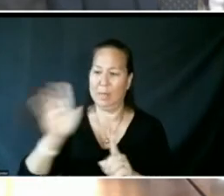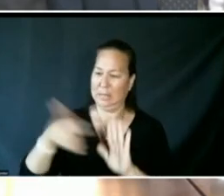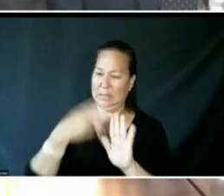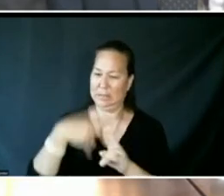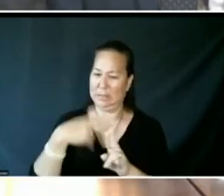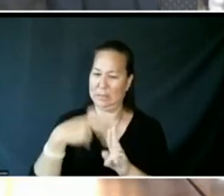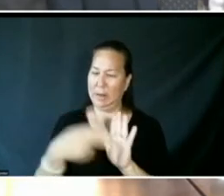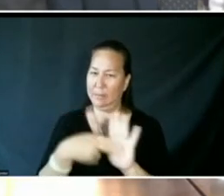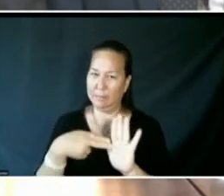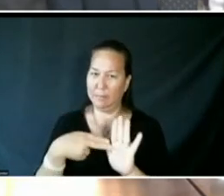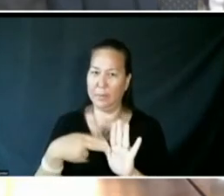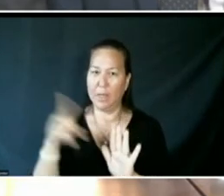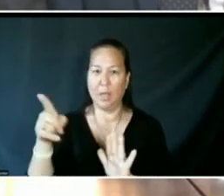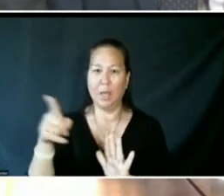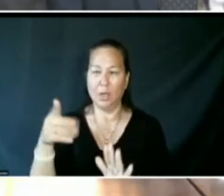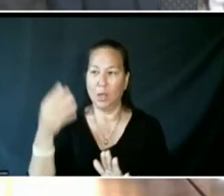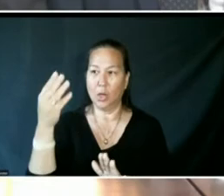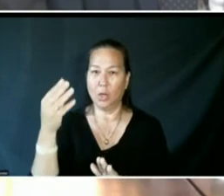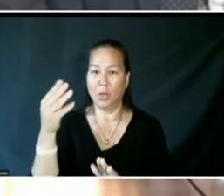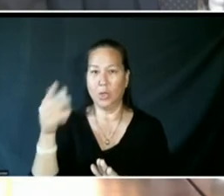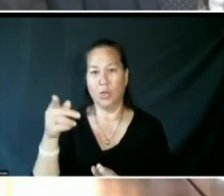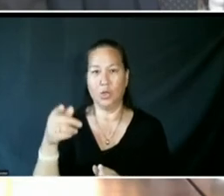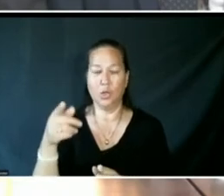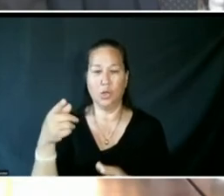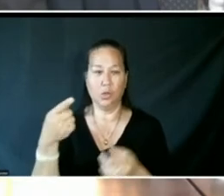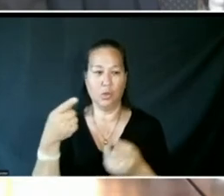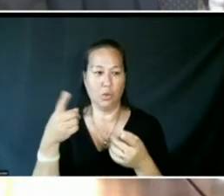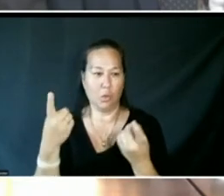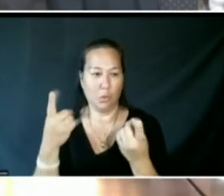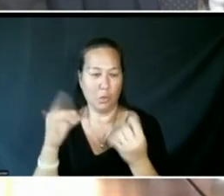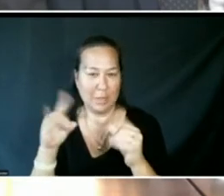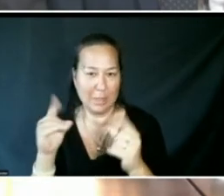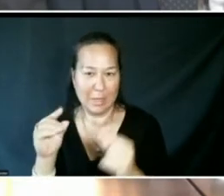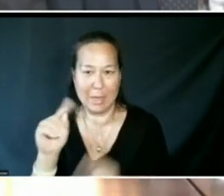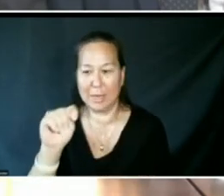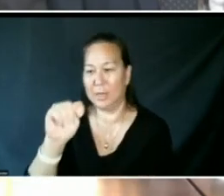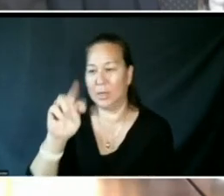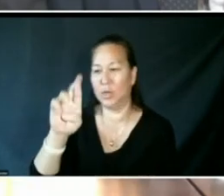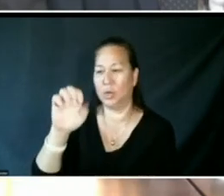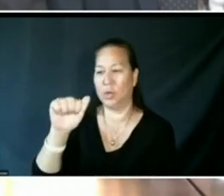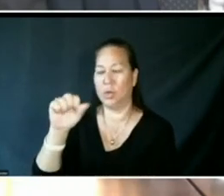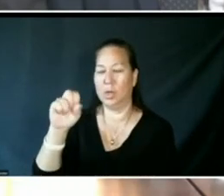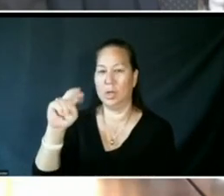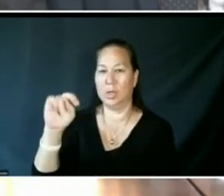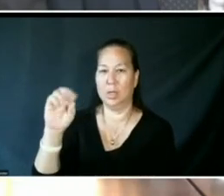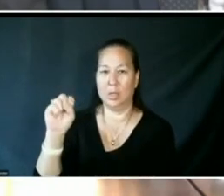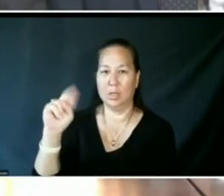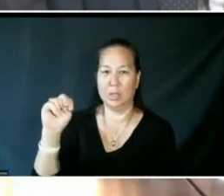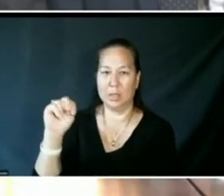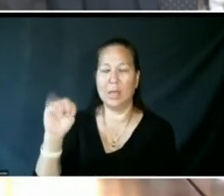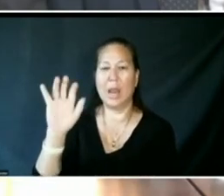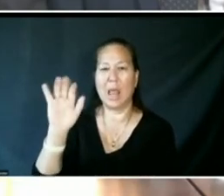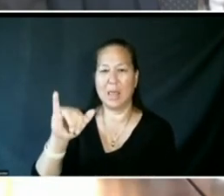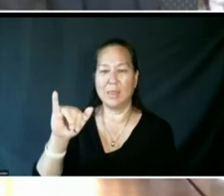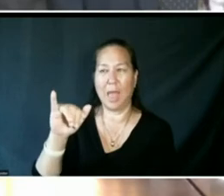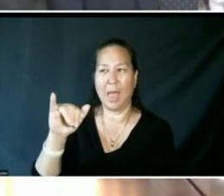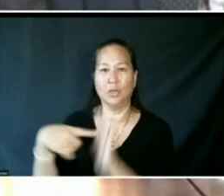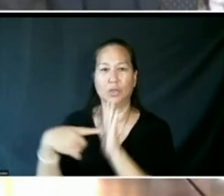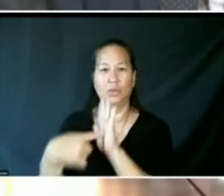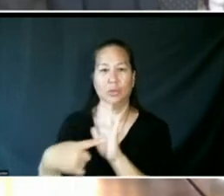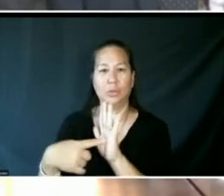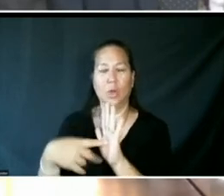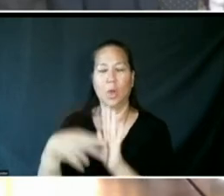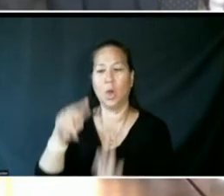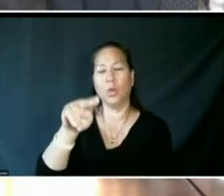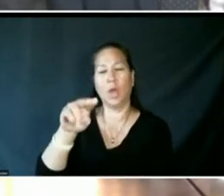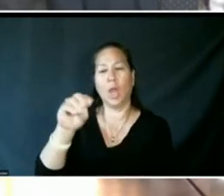treason. May God have mercy on your soul, with a slowly twisting gif of a noose. And for lack of a better